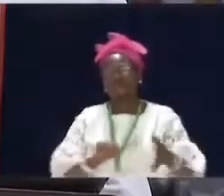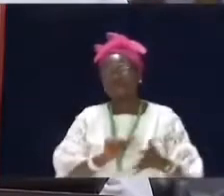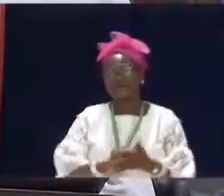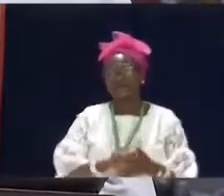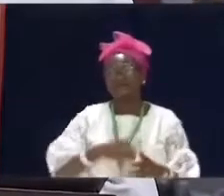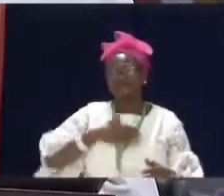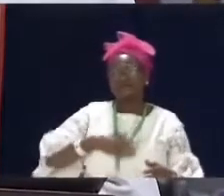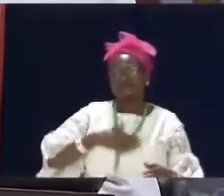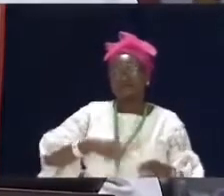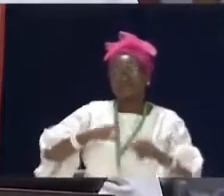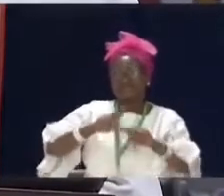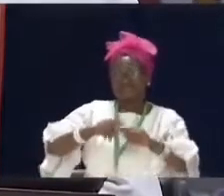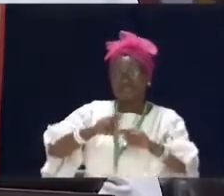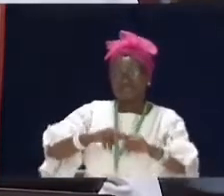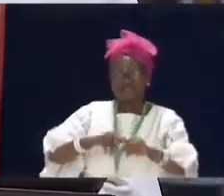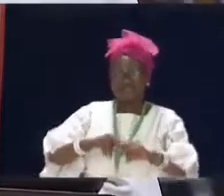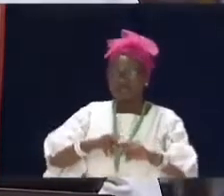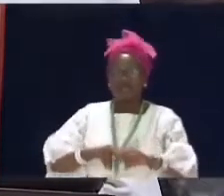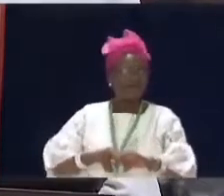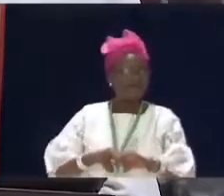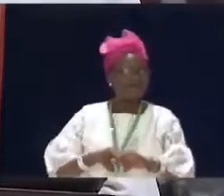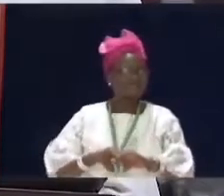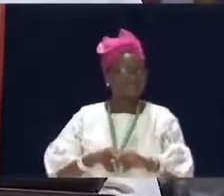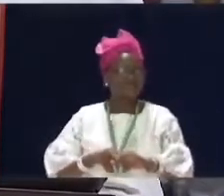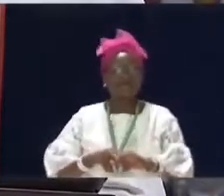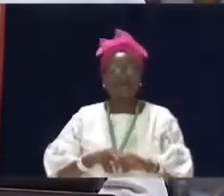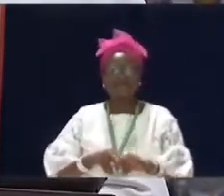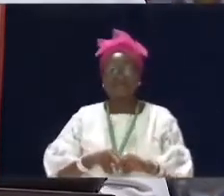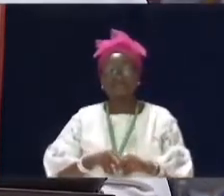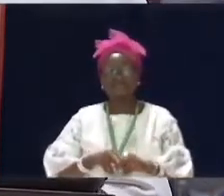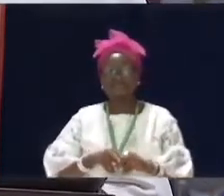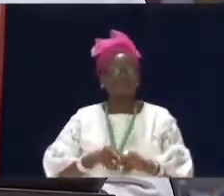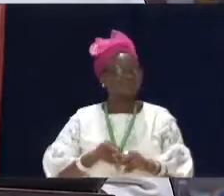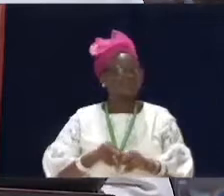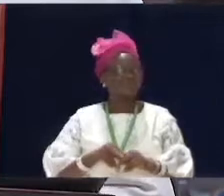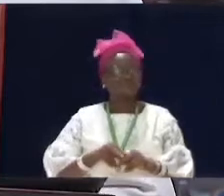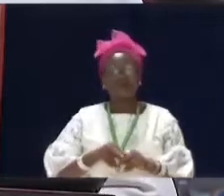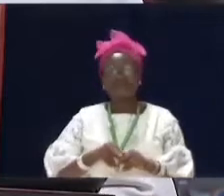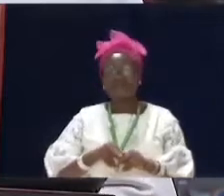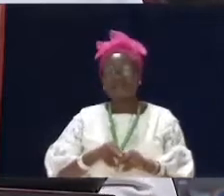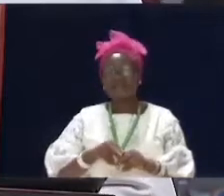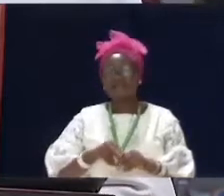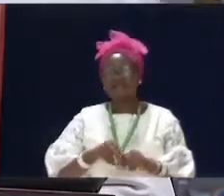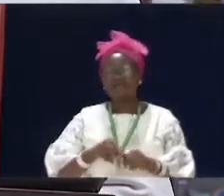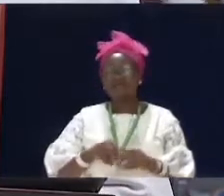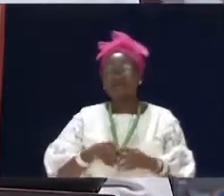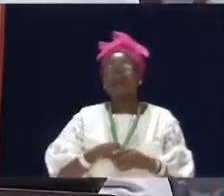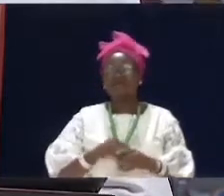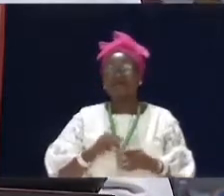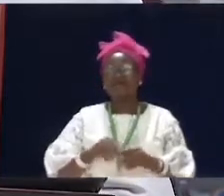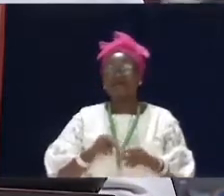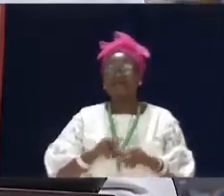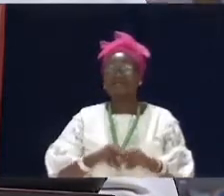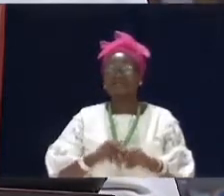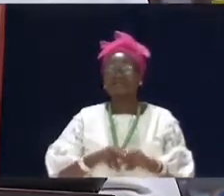I just want to give you a glimpse into what God says is coming.